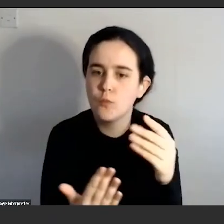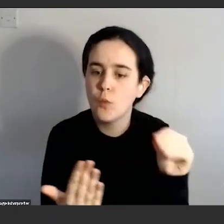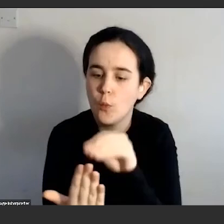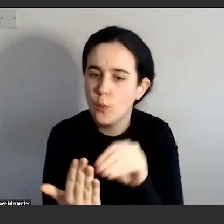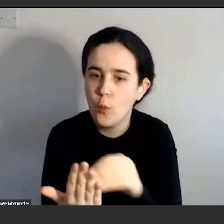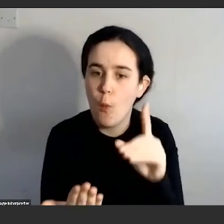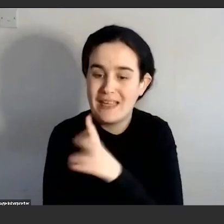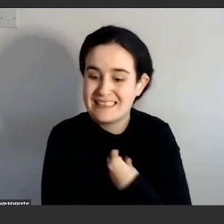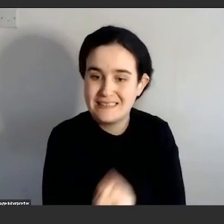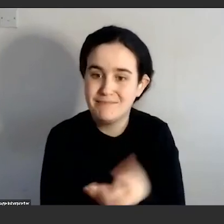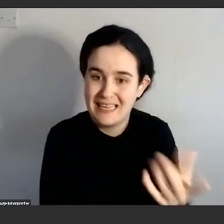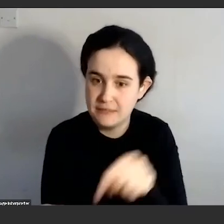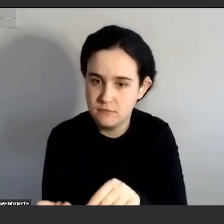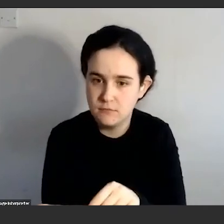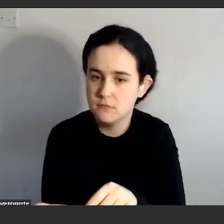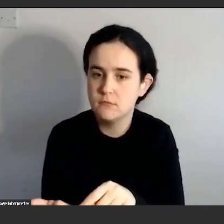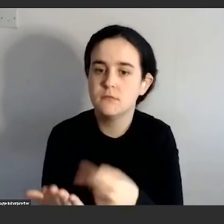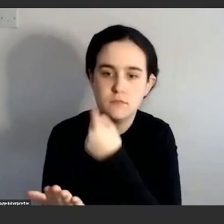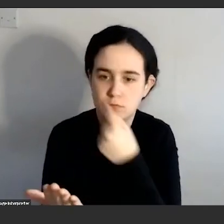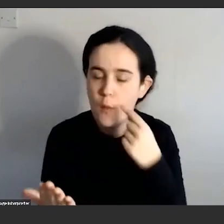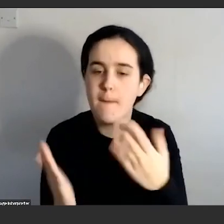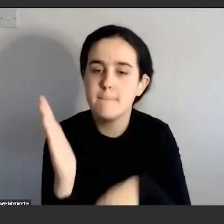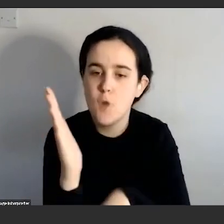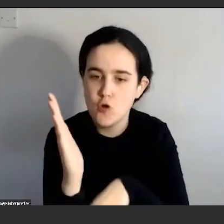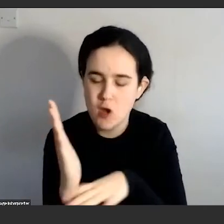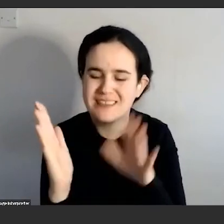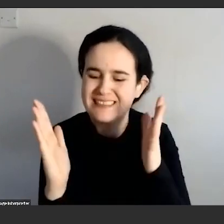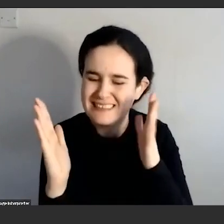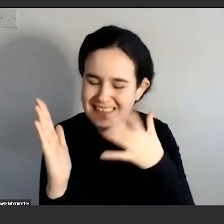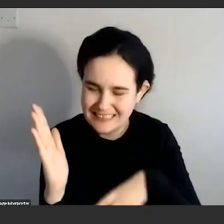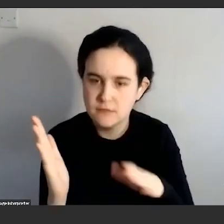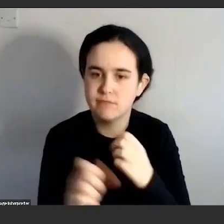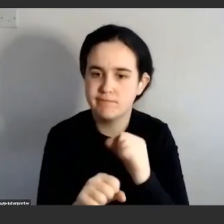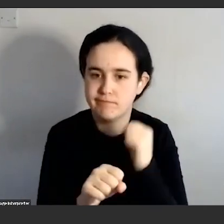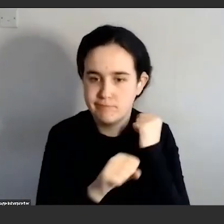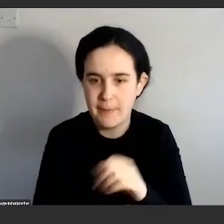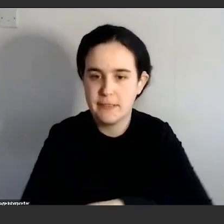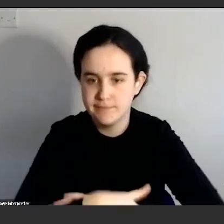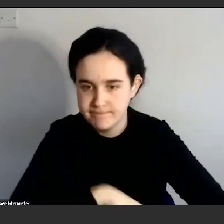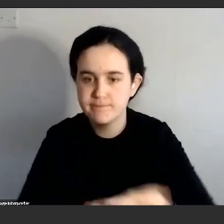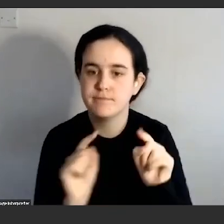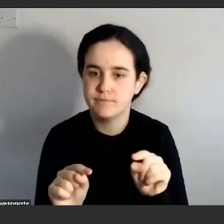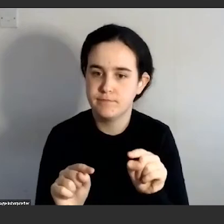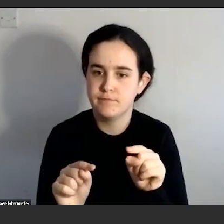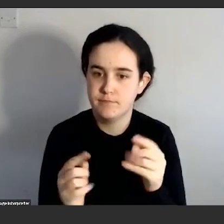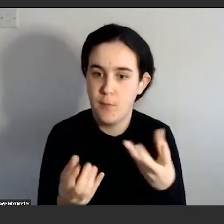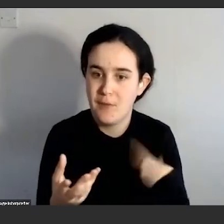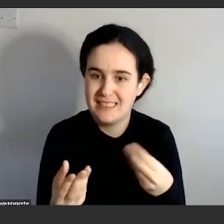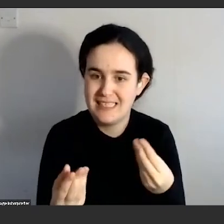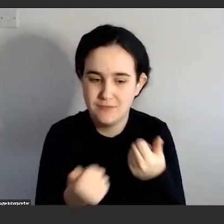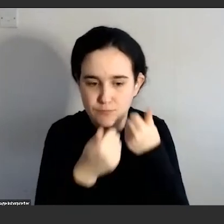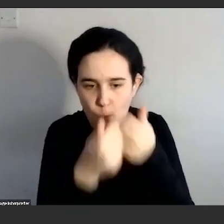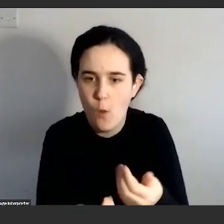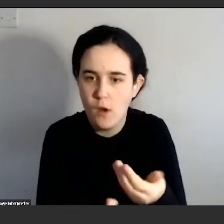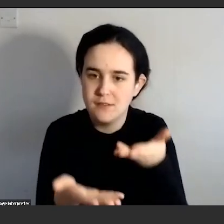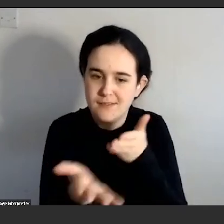saying that one of our contributors is 1 year old. And how can a 1-year-old help us